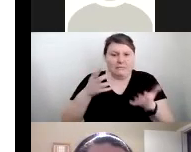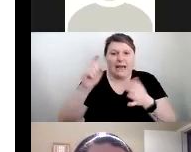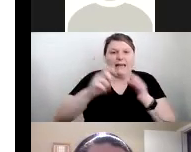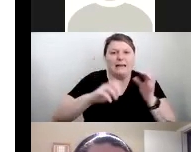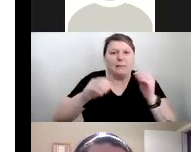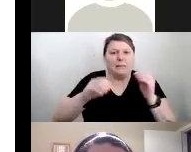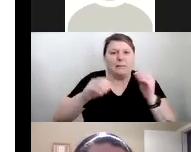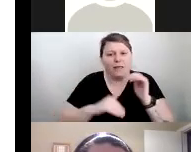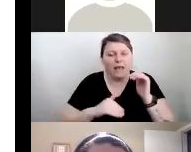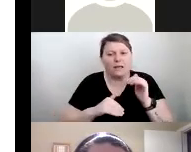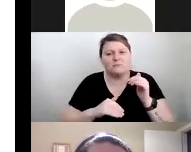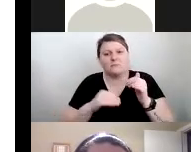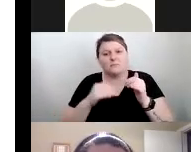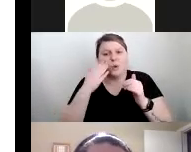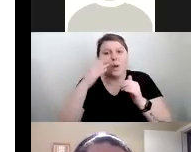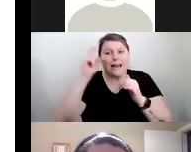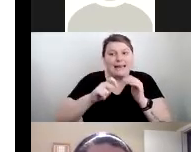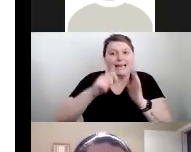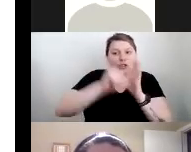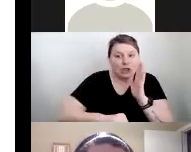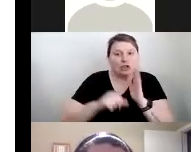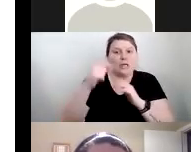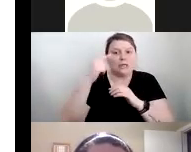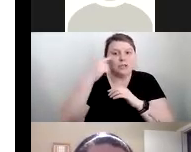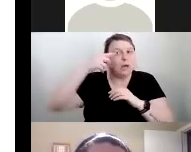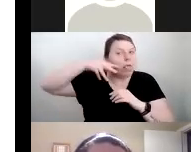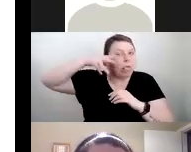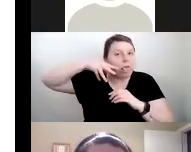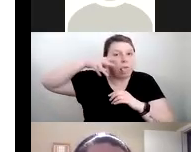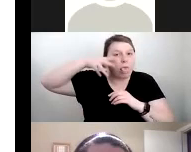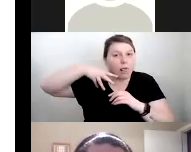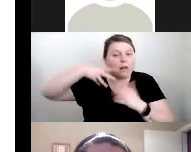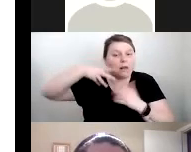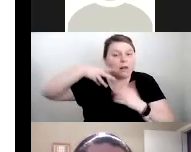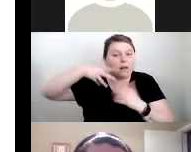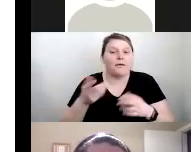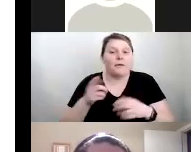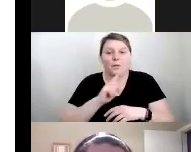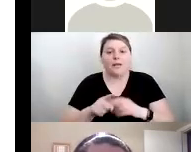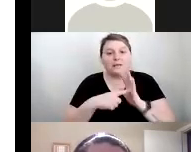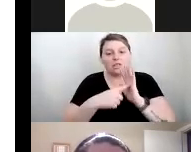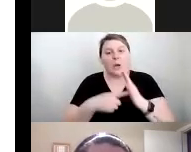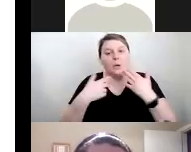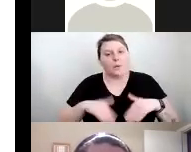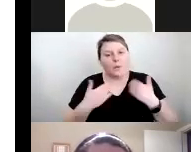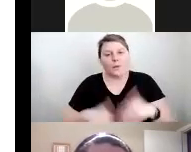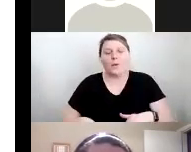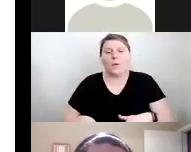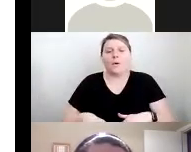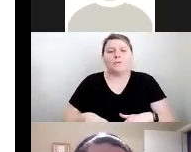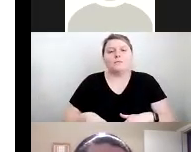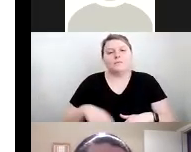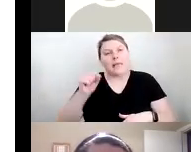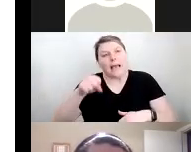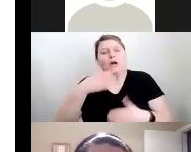ID doctor at that point. I needed a surgeon to get into the eye and to drain an abscess. So this just shows how even the best intentioned